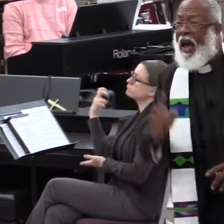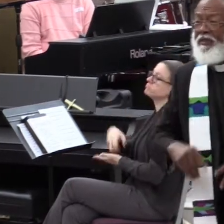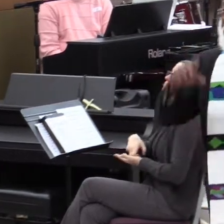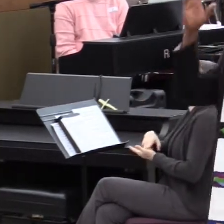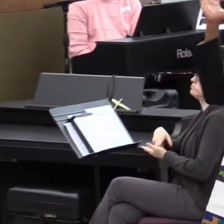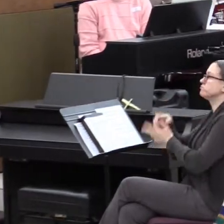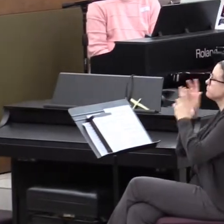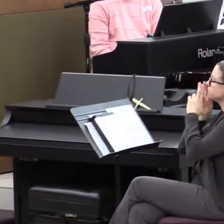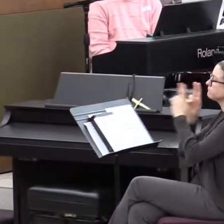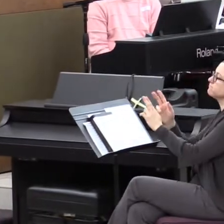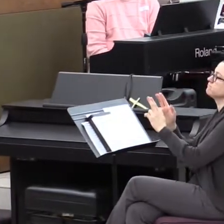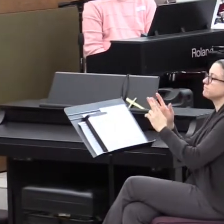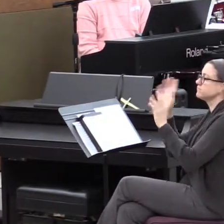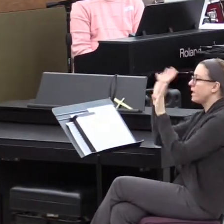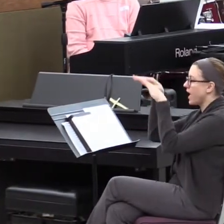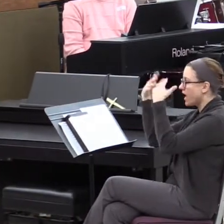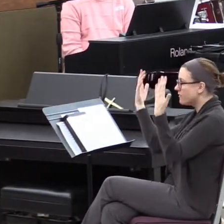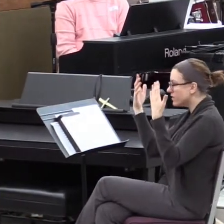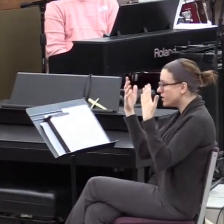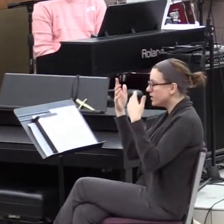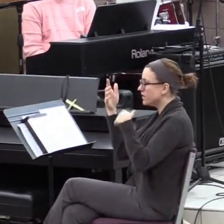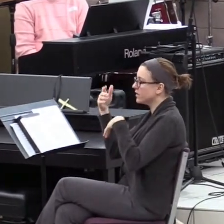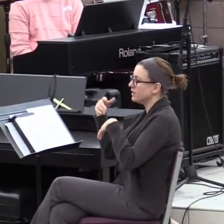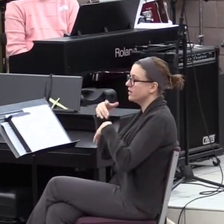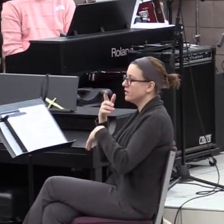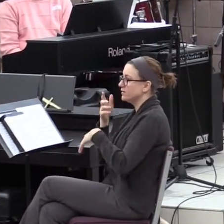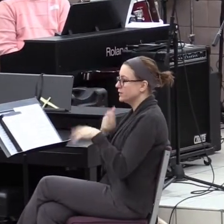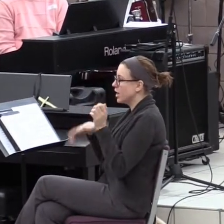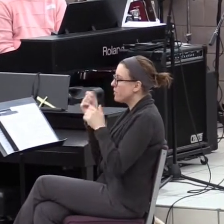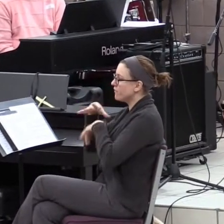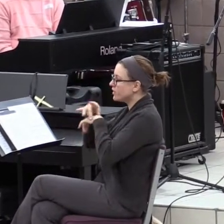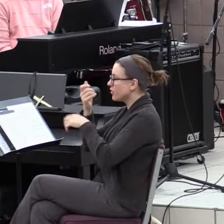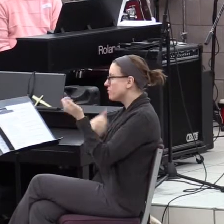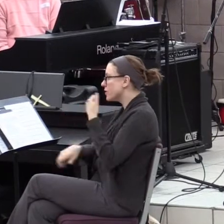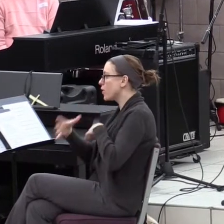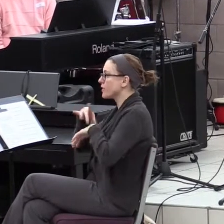in heaven and on earth and above the earth and over everywhere